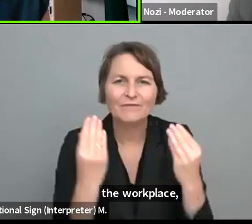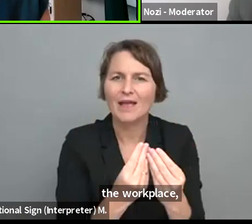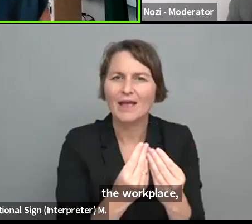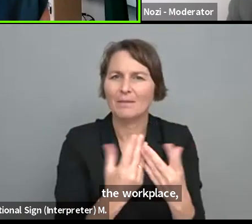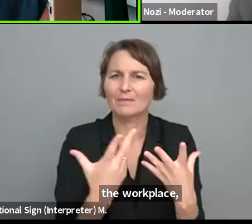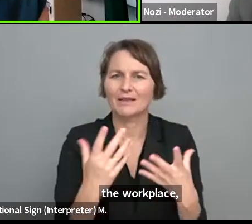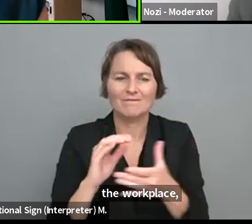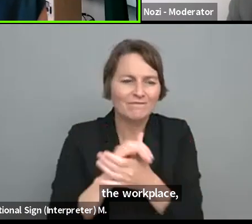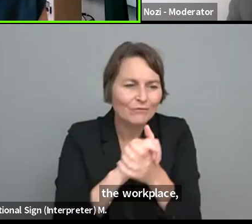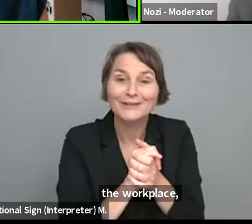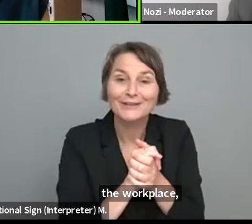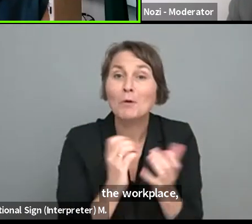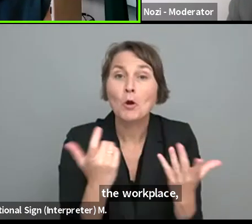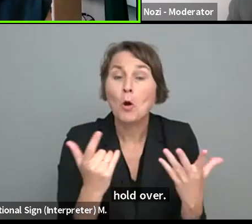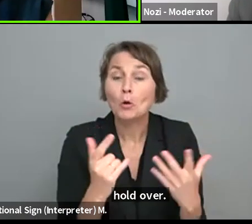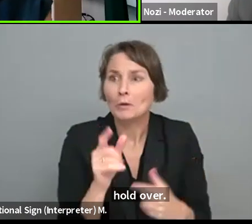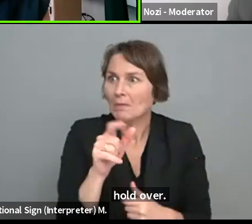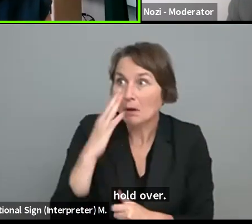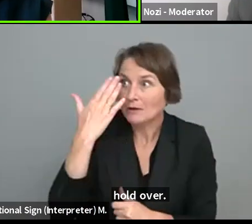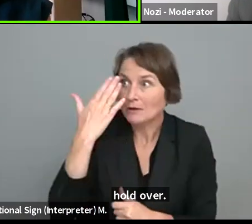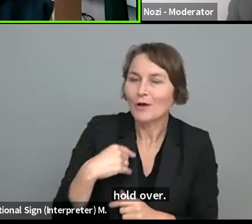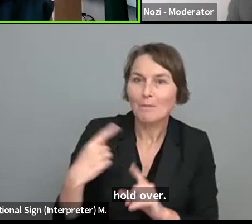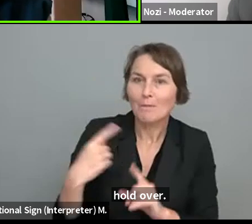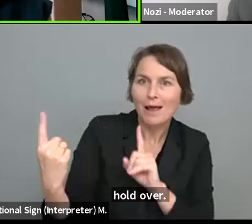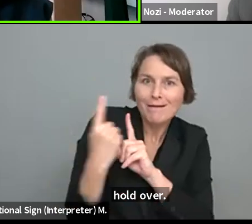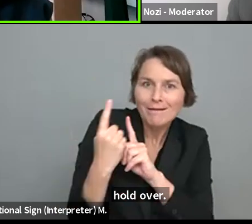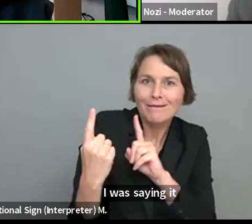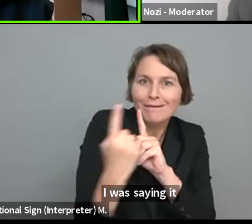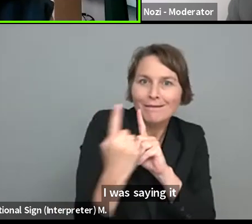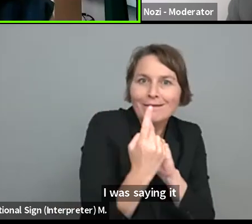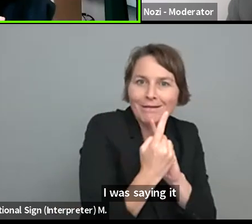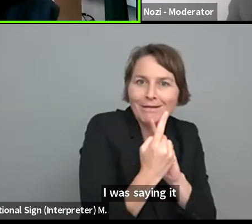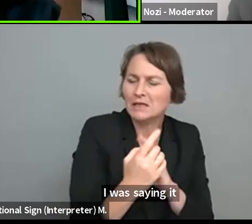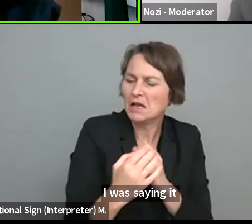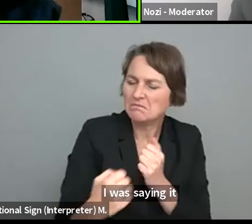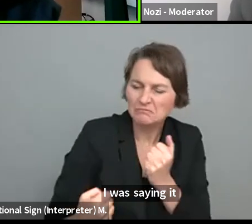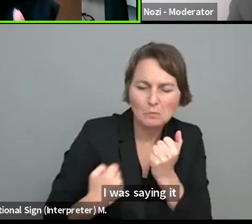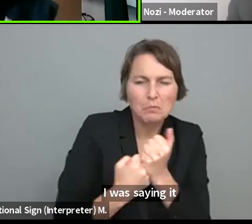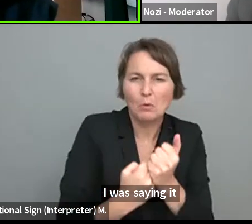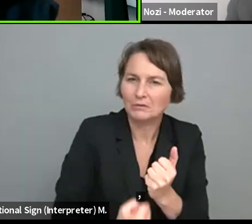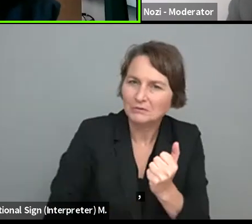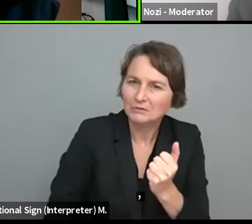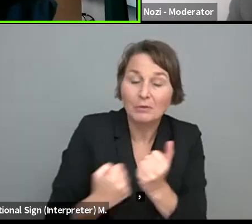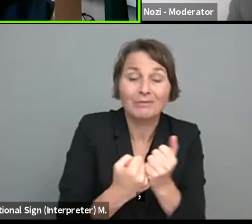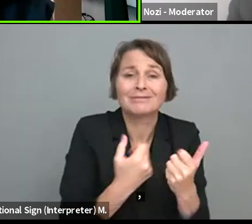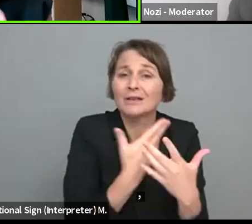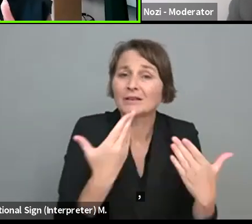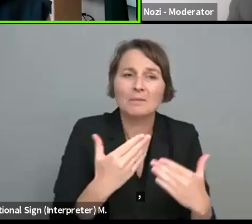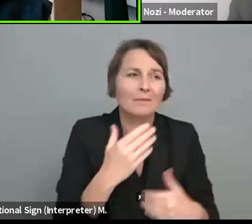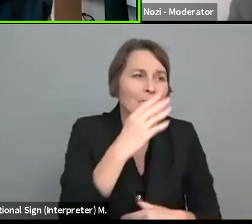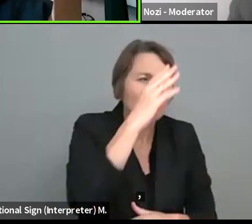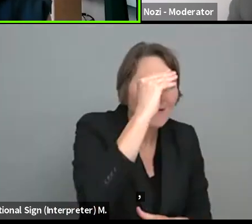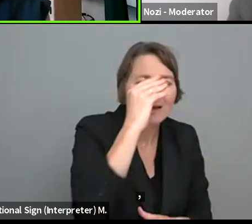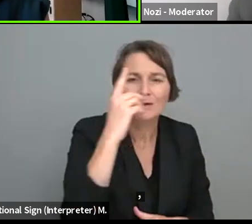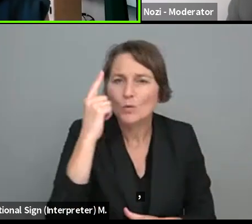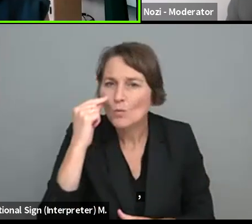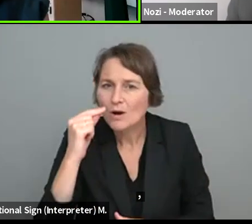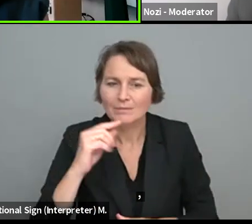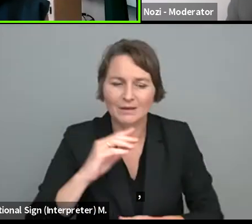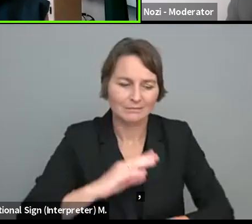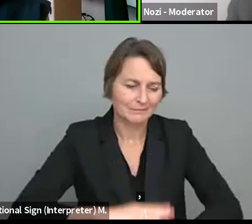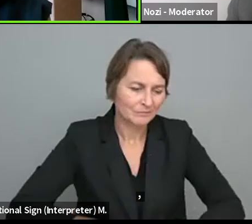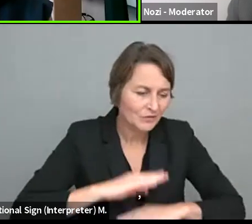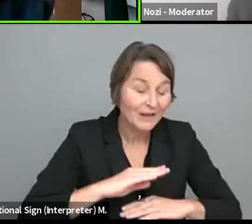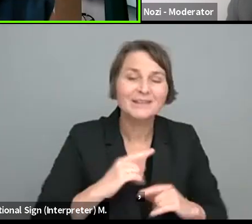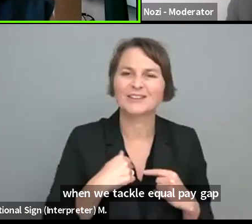street and tell me how glad they were. Men, women, every gender, every age, every background. This is about fairness. It